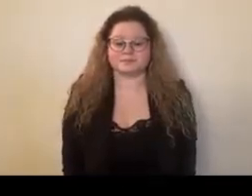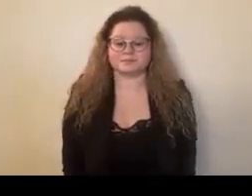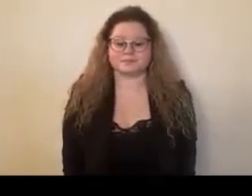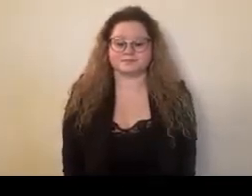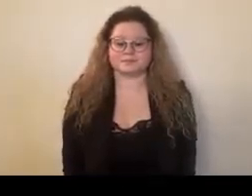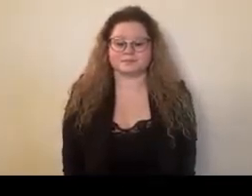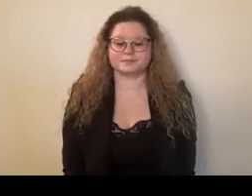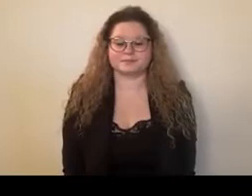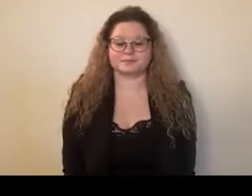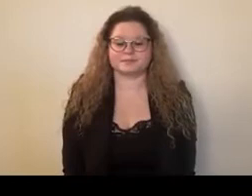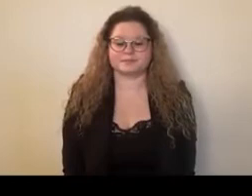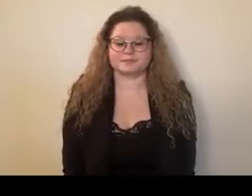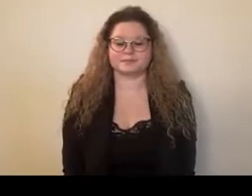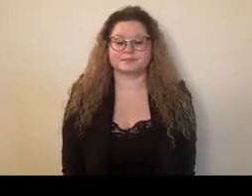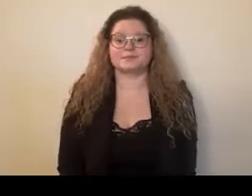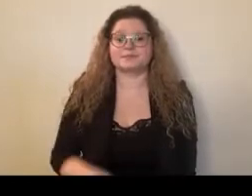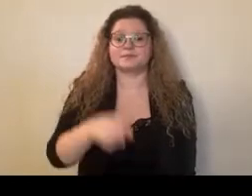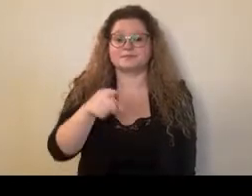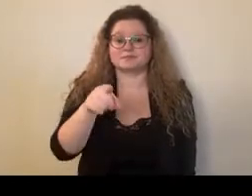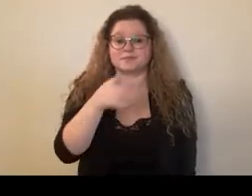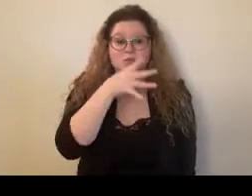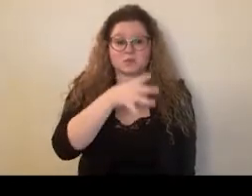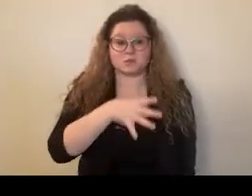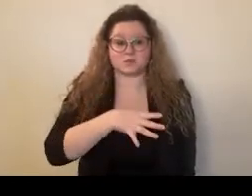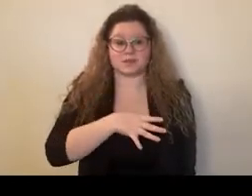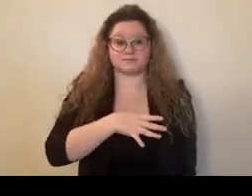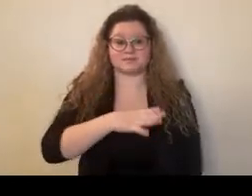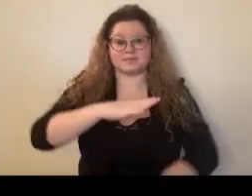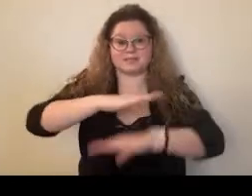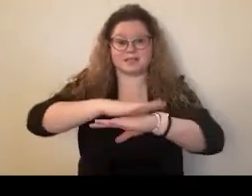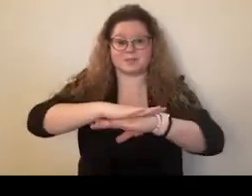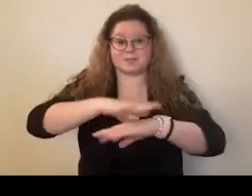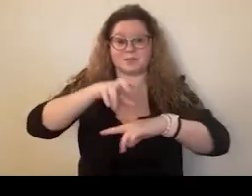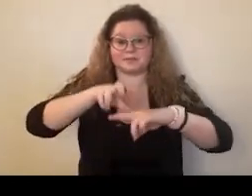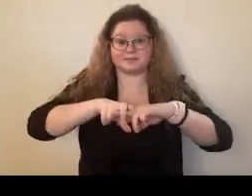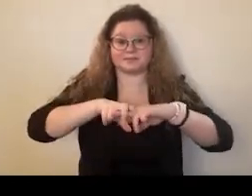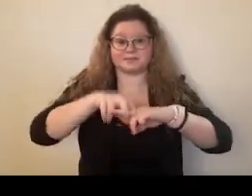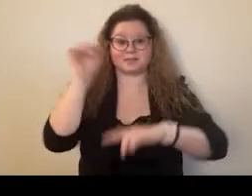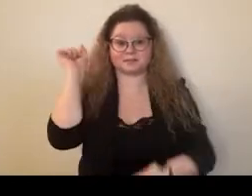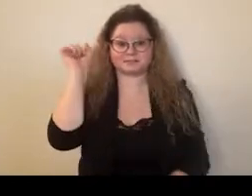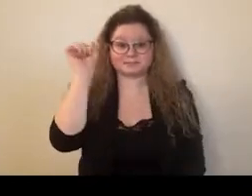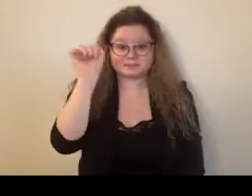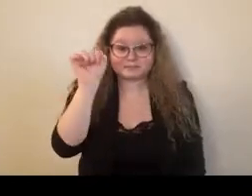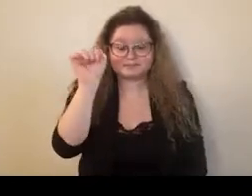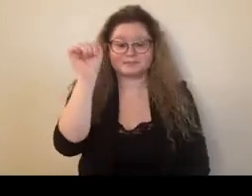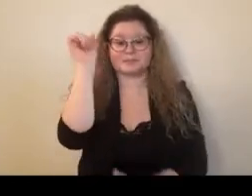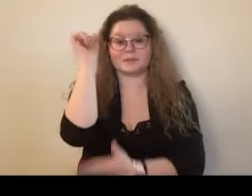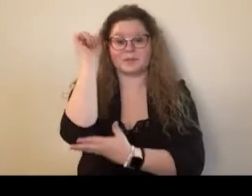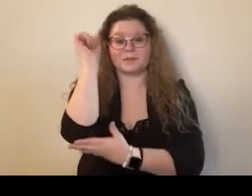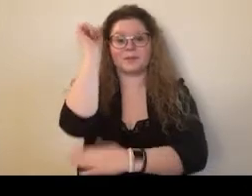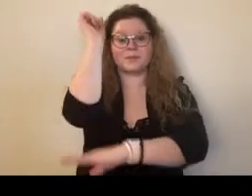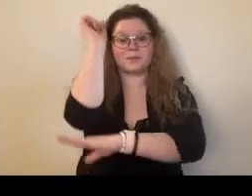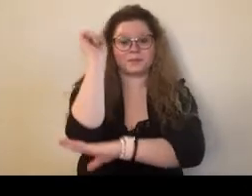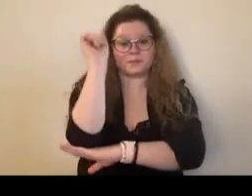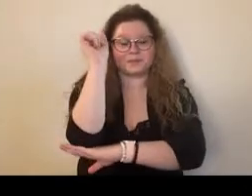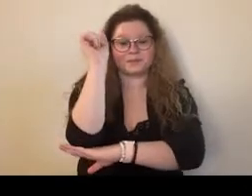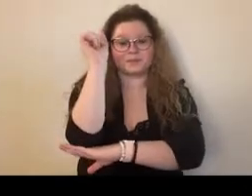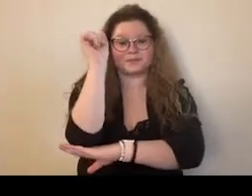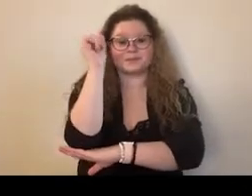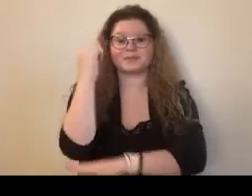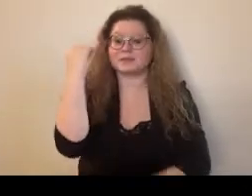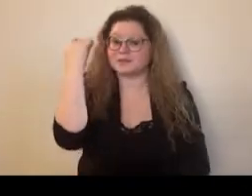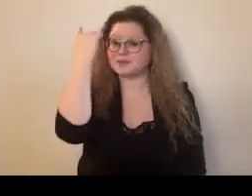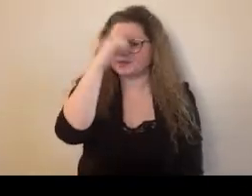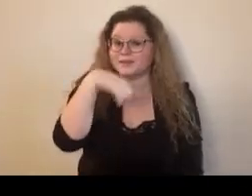an elegant lady sitting at a table. She's slightly leaning forward with her elbow on the table, with her